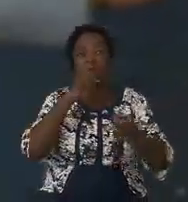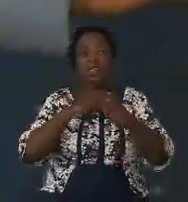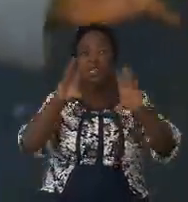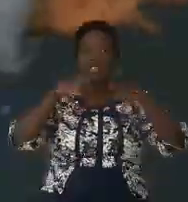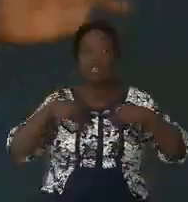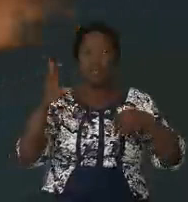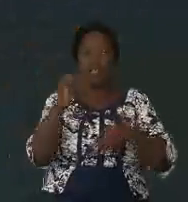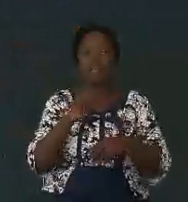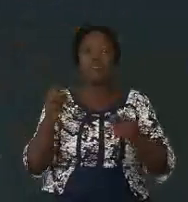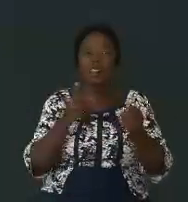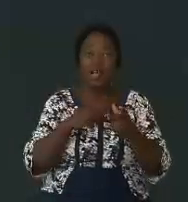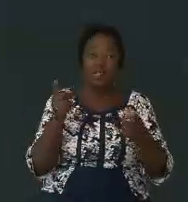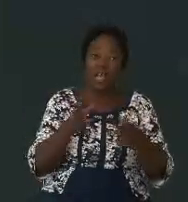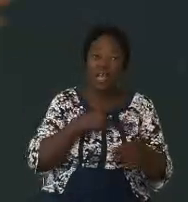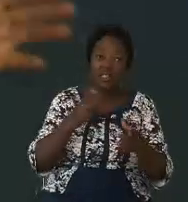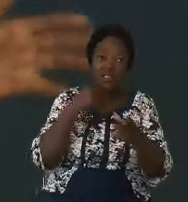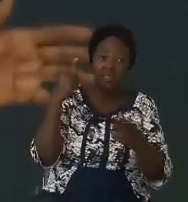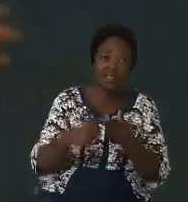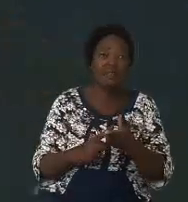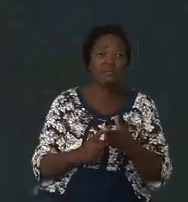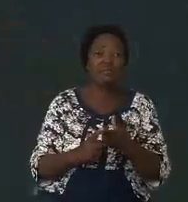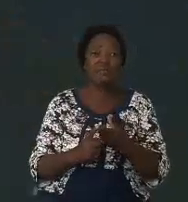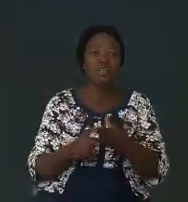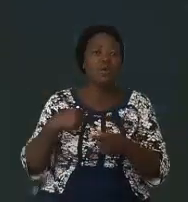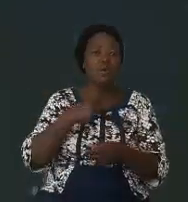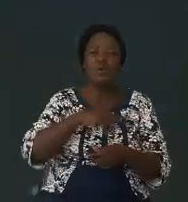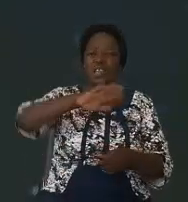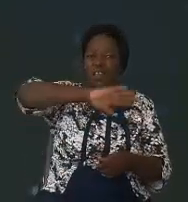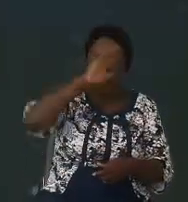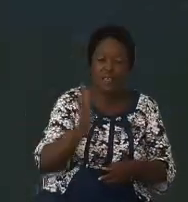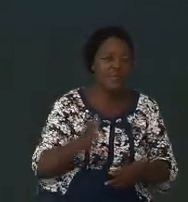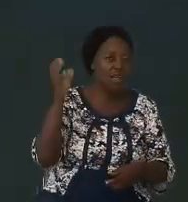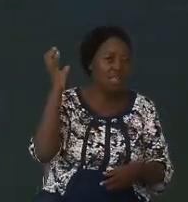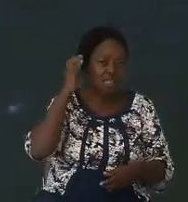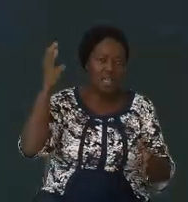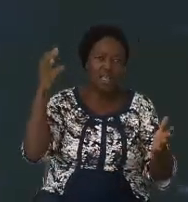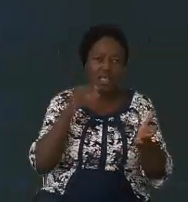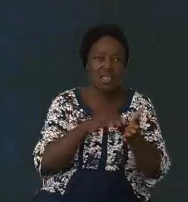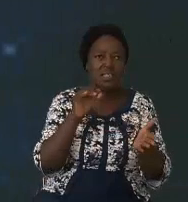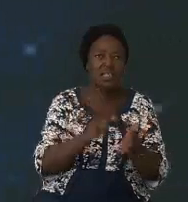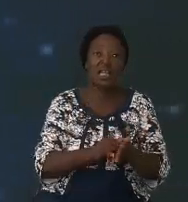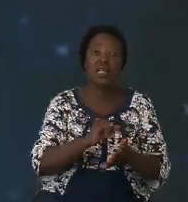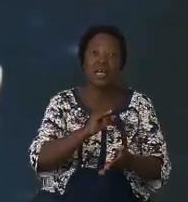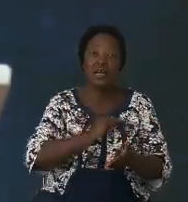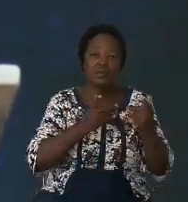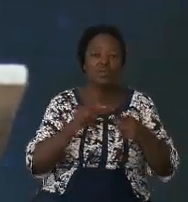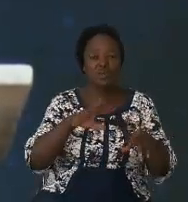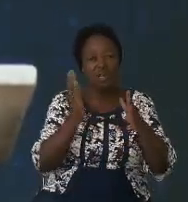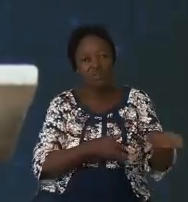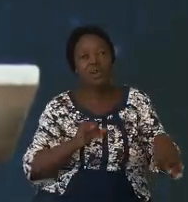Father embraced him, accepted him, and then we never